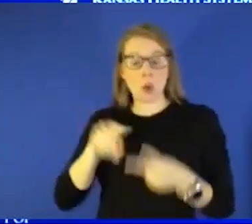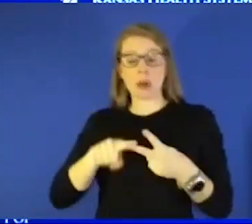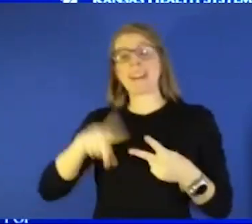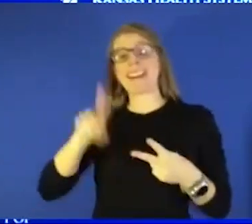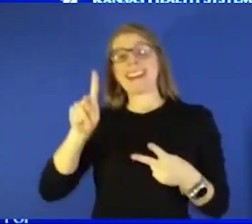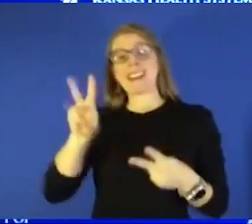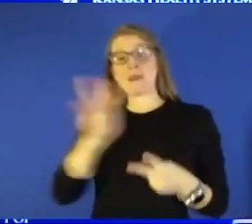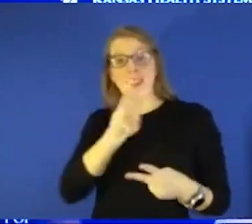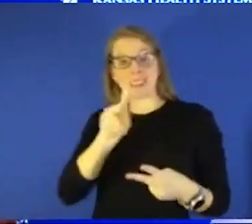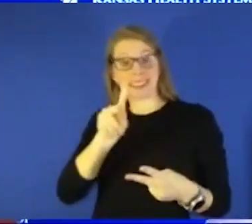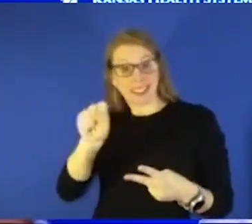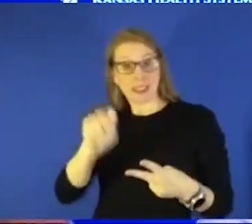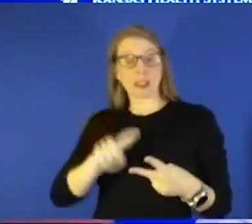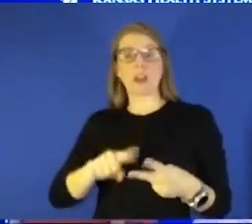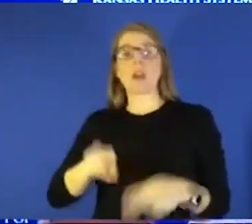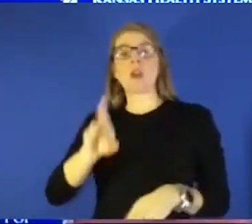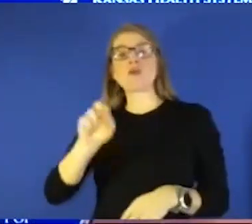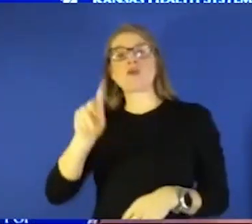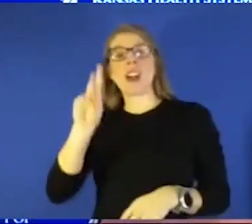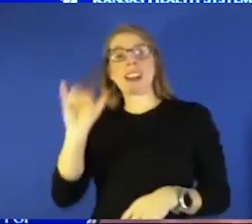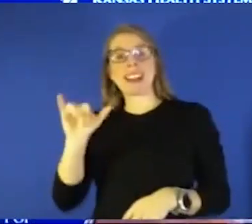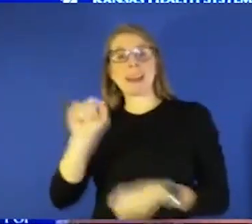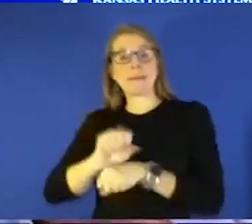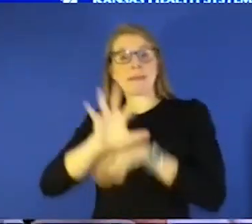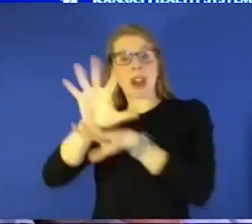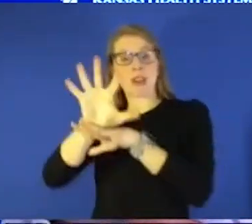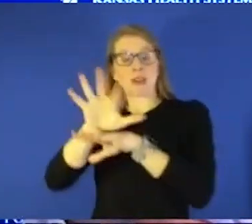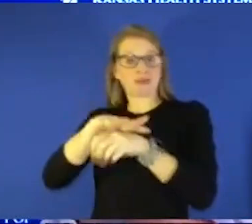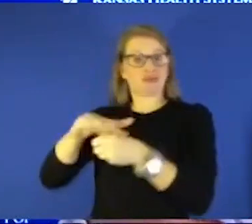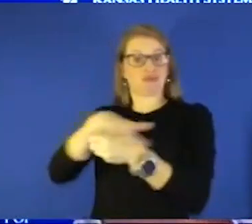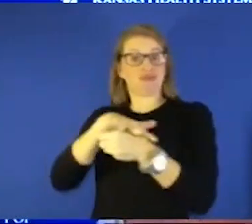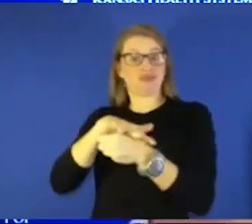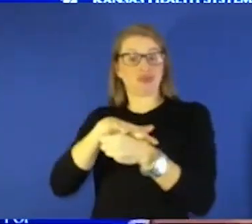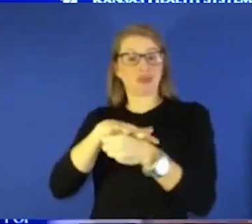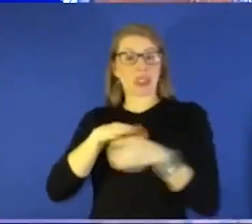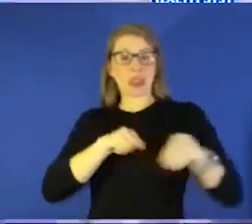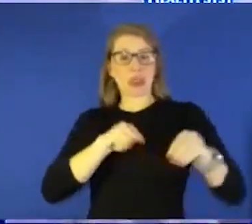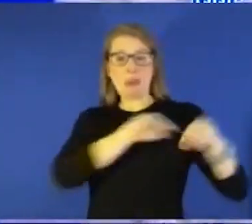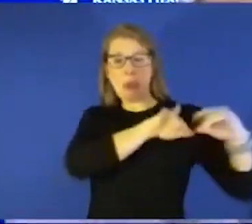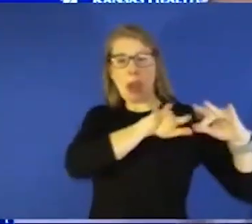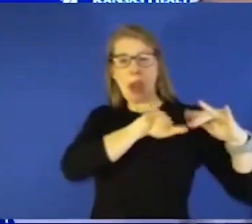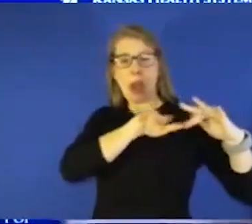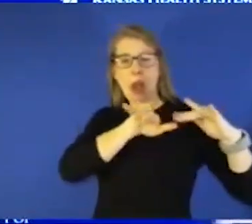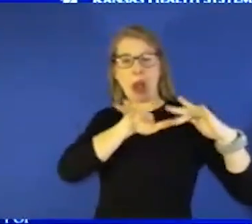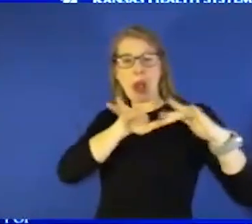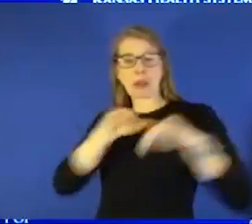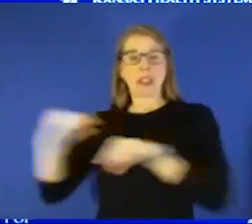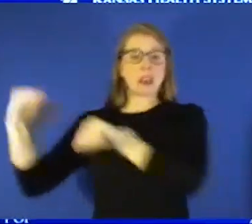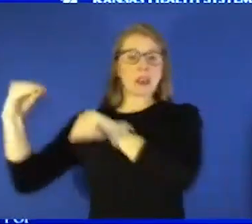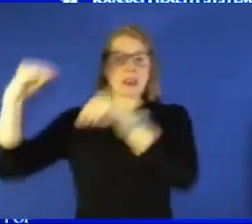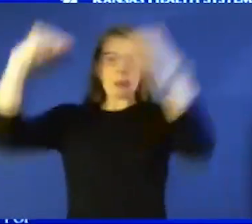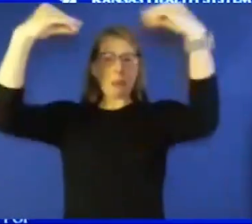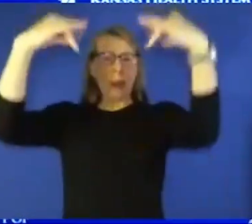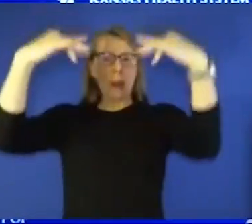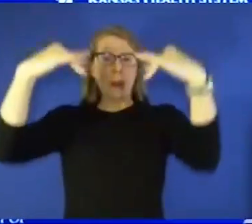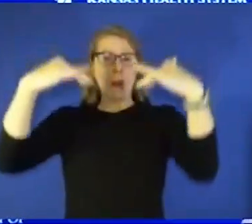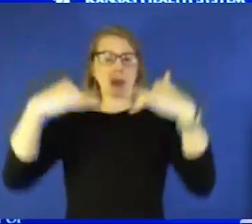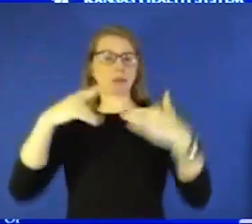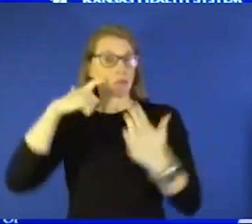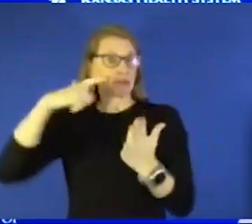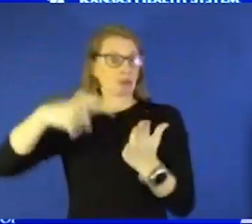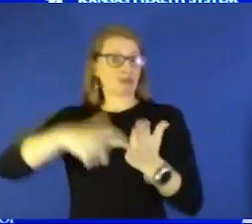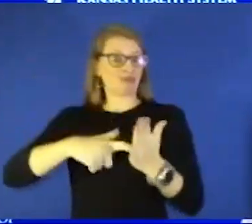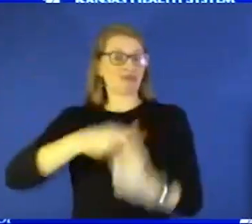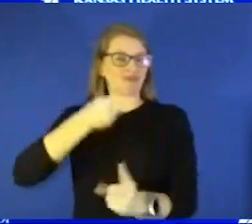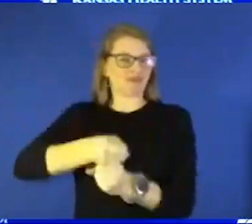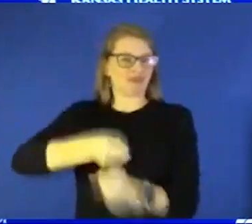Rocky Mountain region. All of that's been converging, and you could watch the heat map just come toward us from both the north and the west. And I think that's exactly what we're